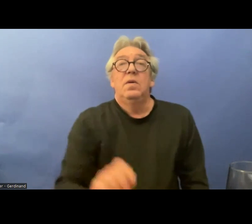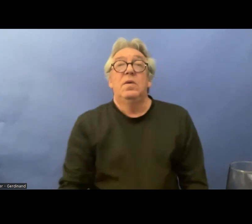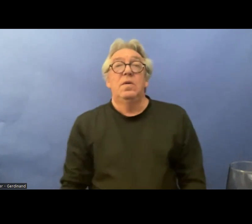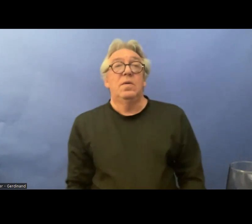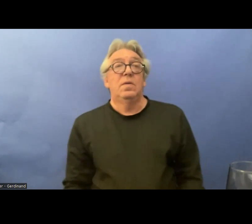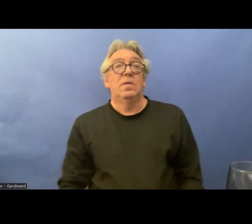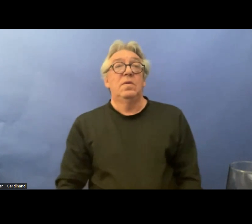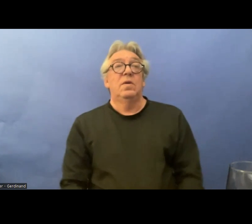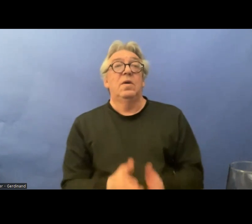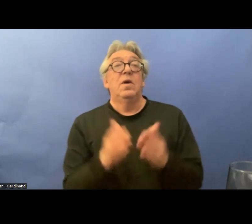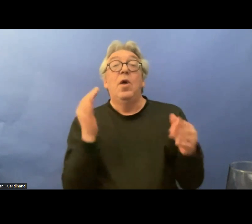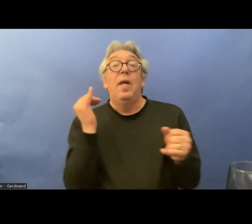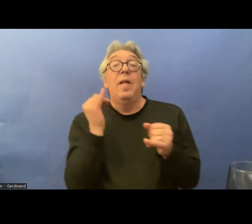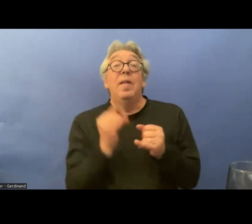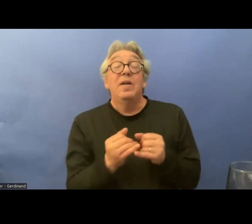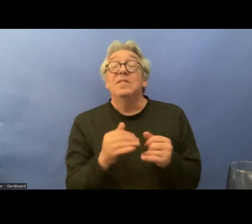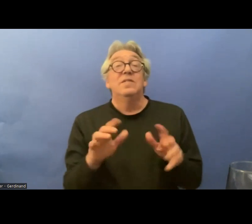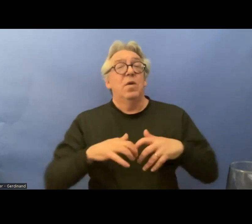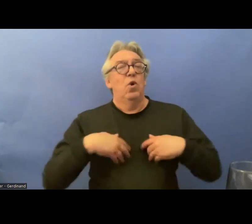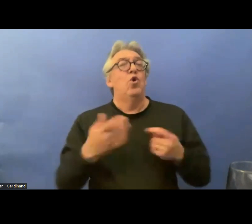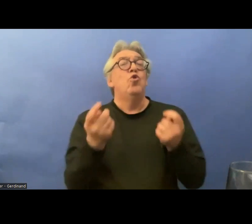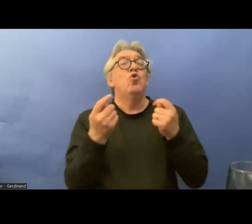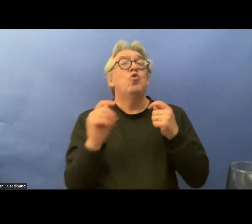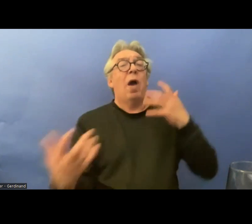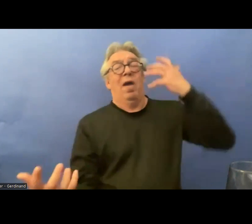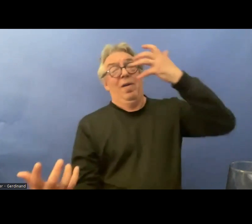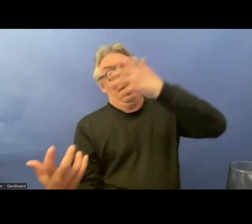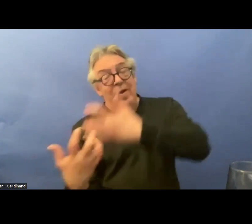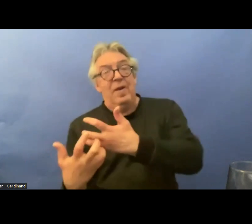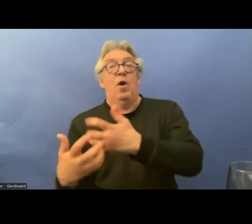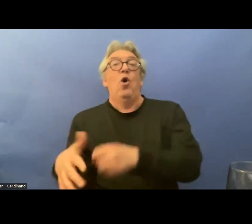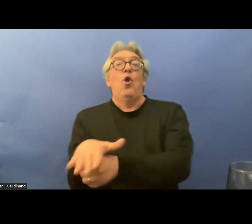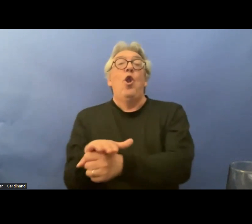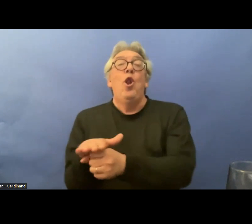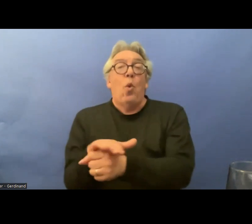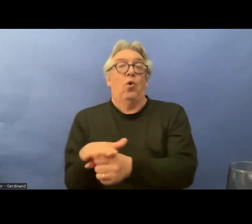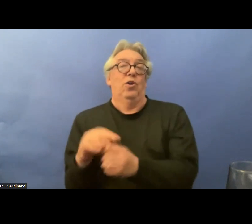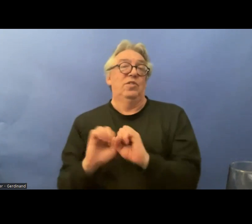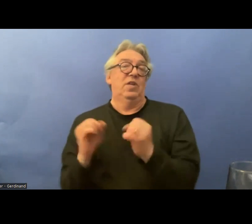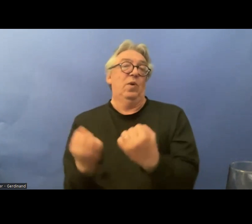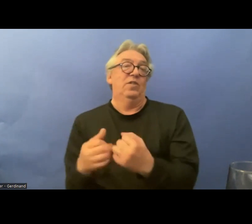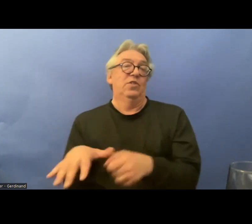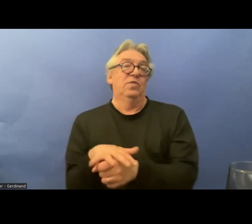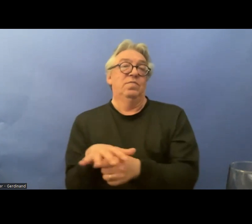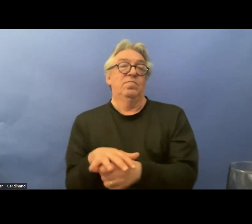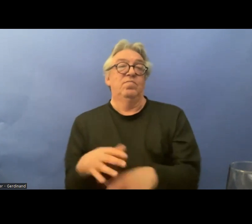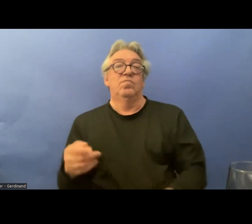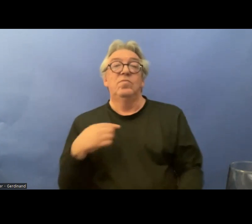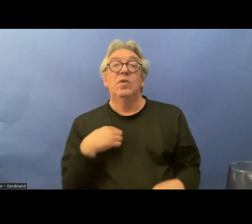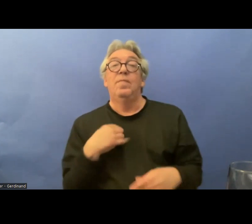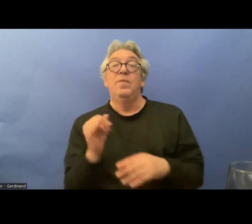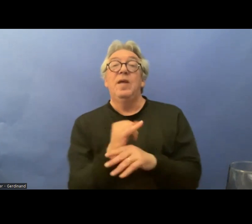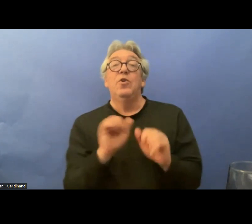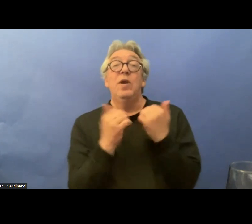is efforts around localization. Also, to the Interagency Standing Committee a couple of years ago, we launched and endorsed the first